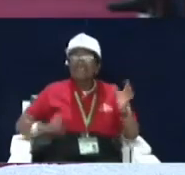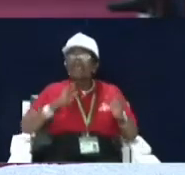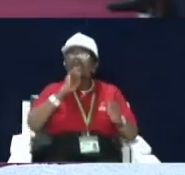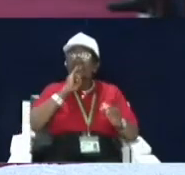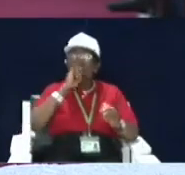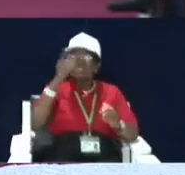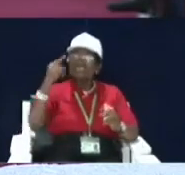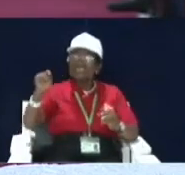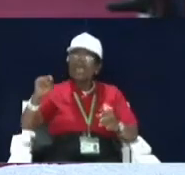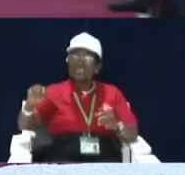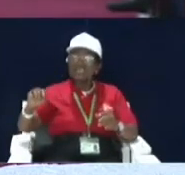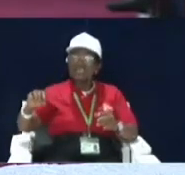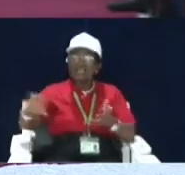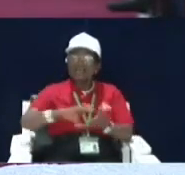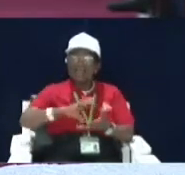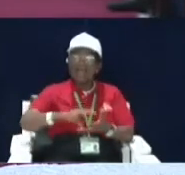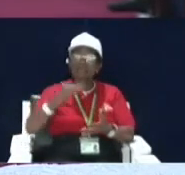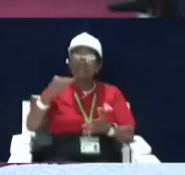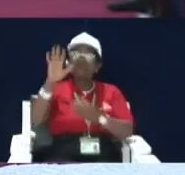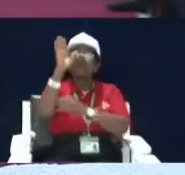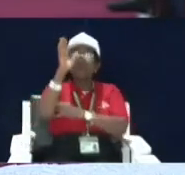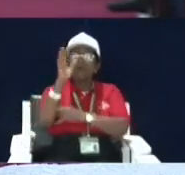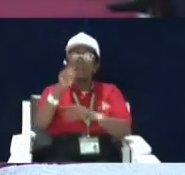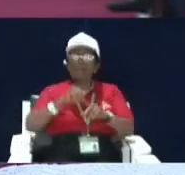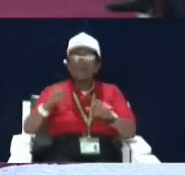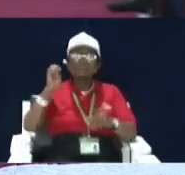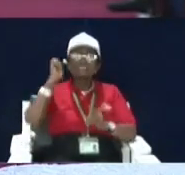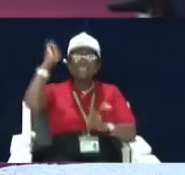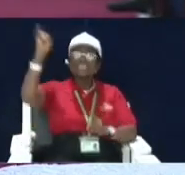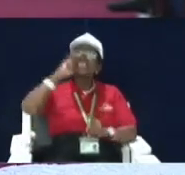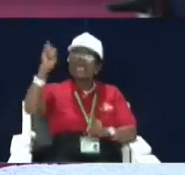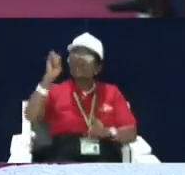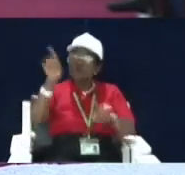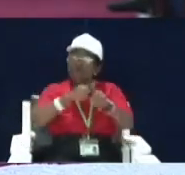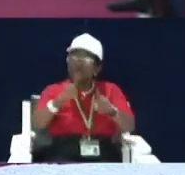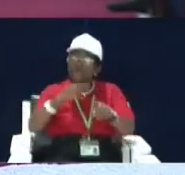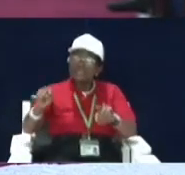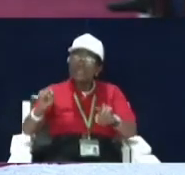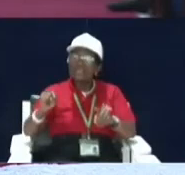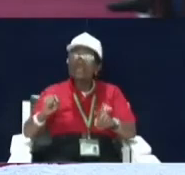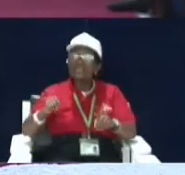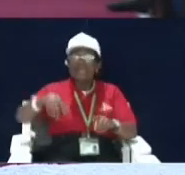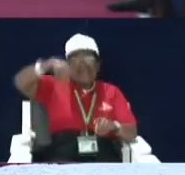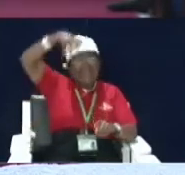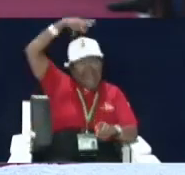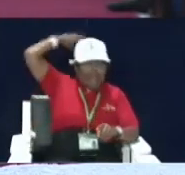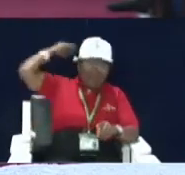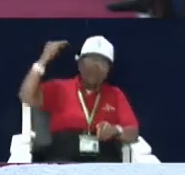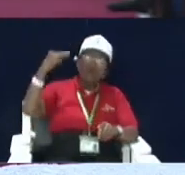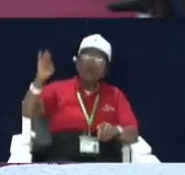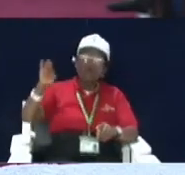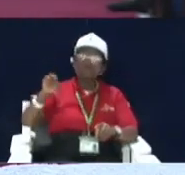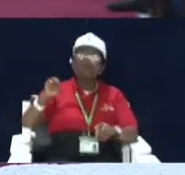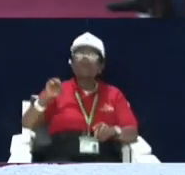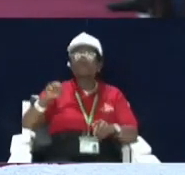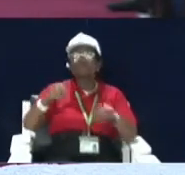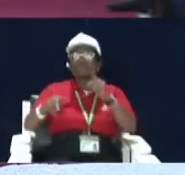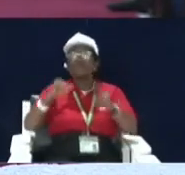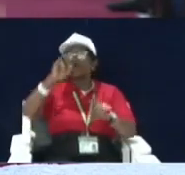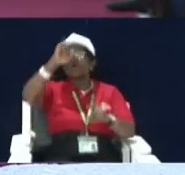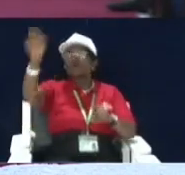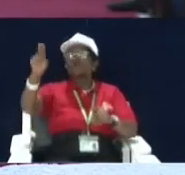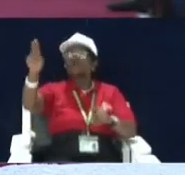also the Lion of the tribe of Judah. And I've said it before, when he says,